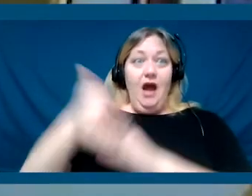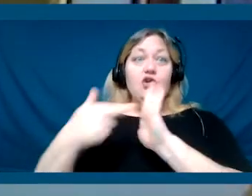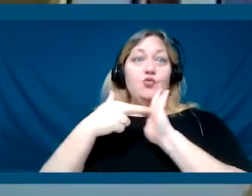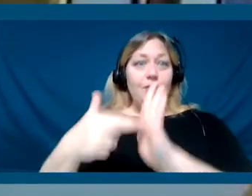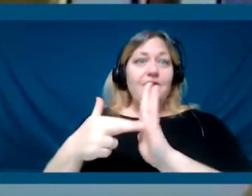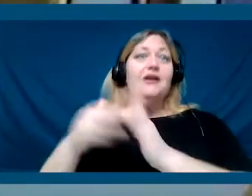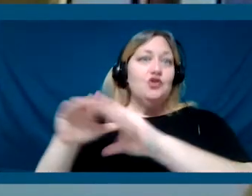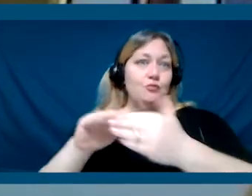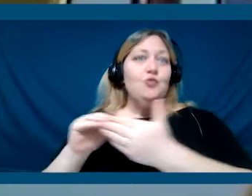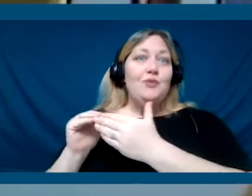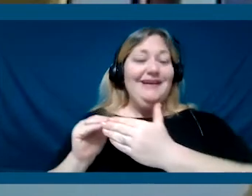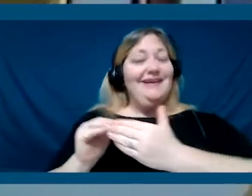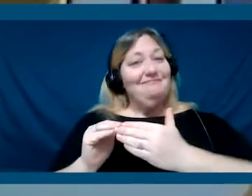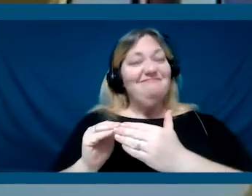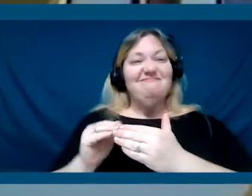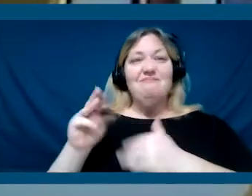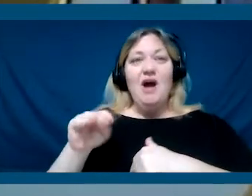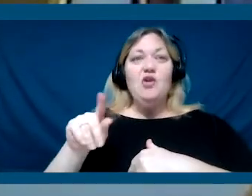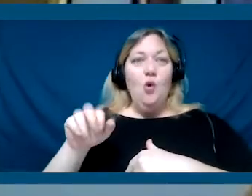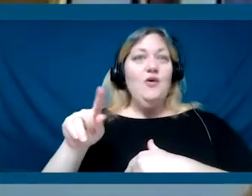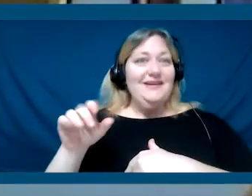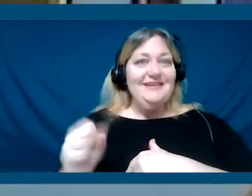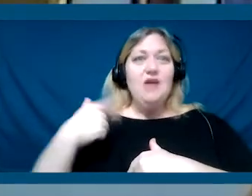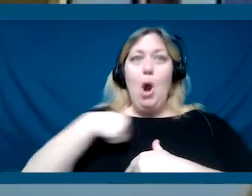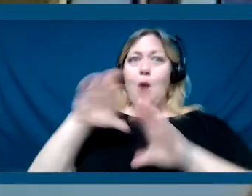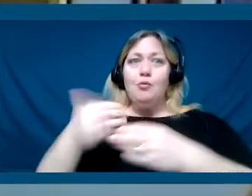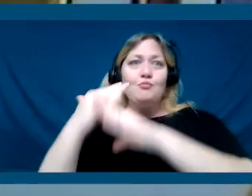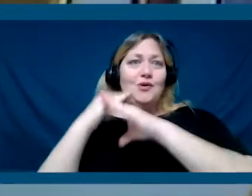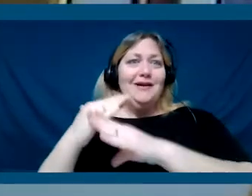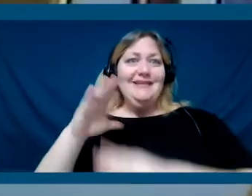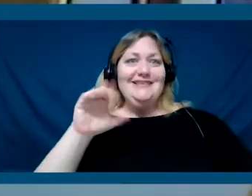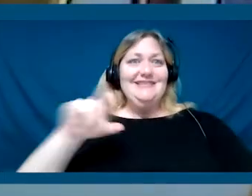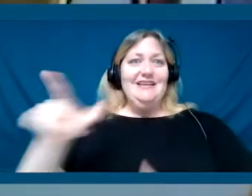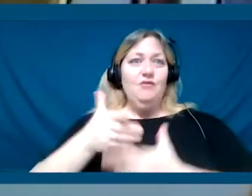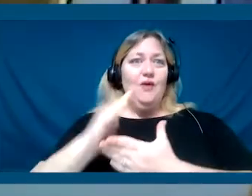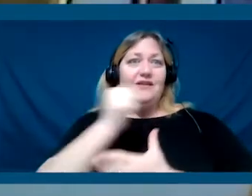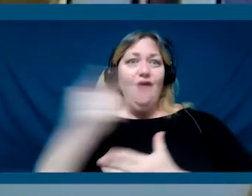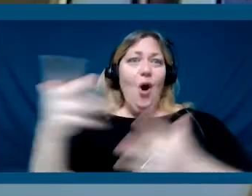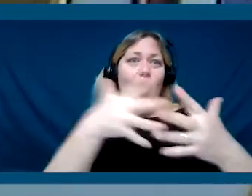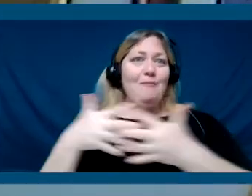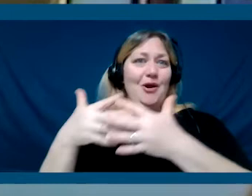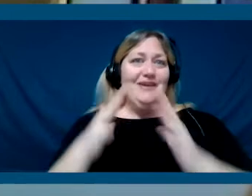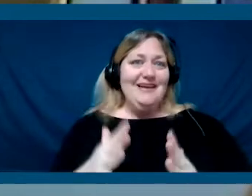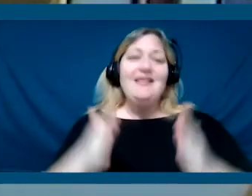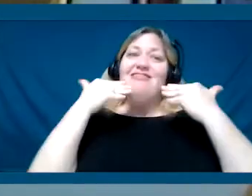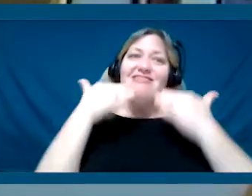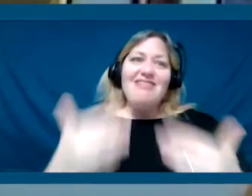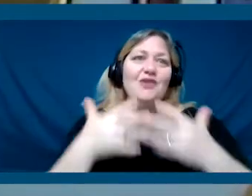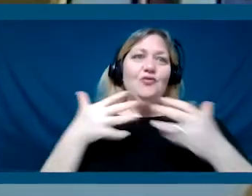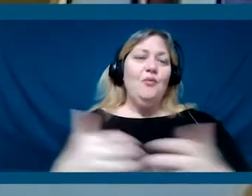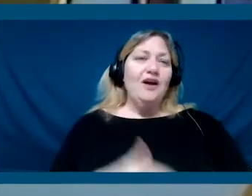underrepresented communities. And it is our party that protect the civil rights of all Americans. Thank you so